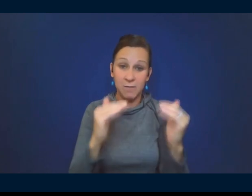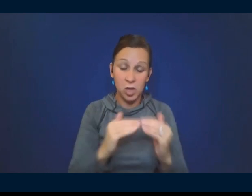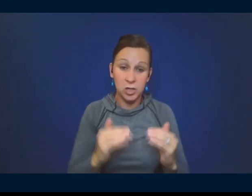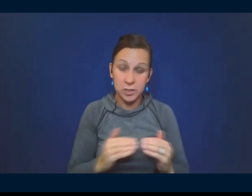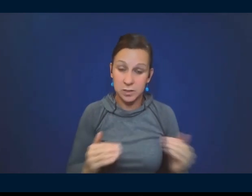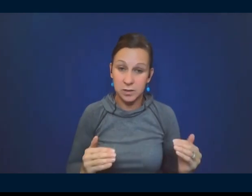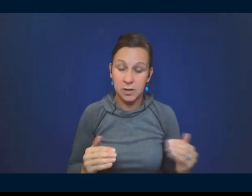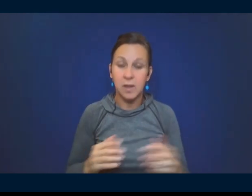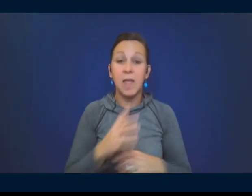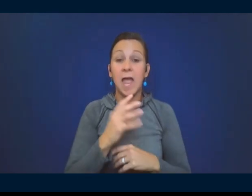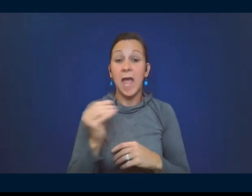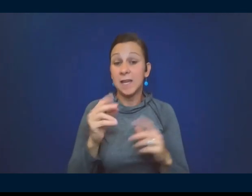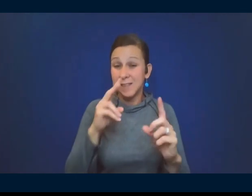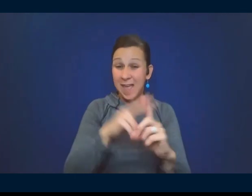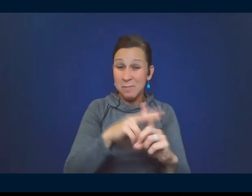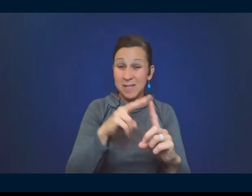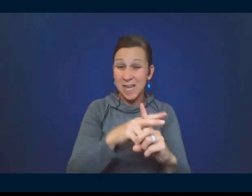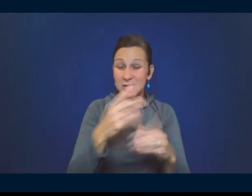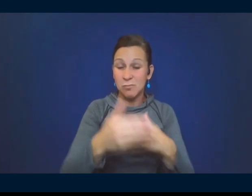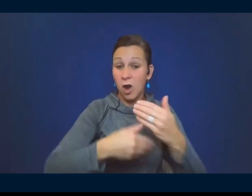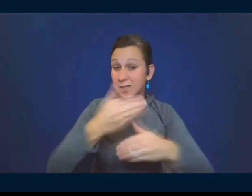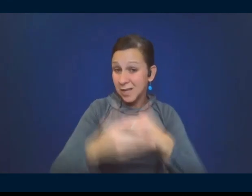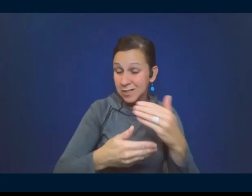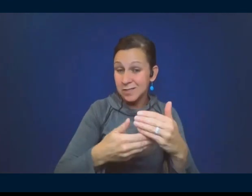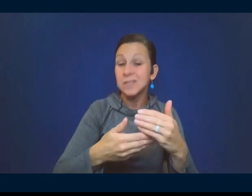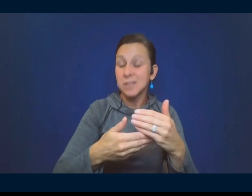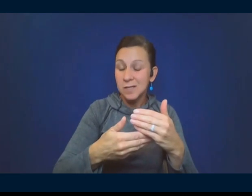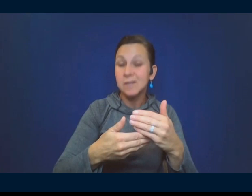And the application process,